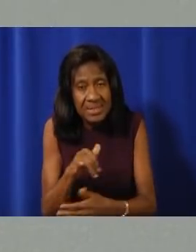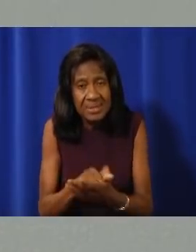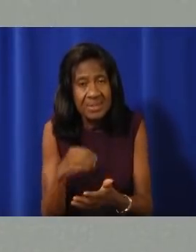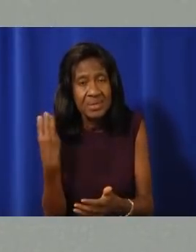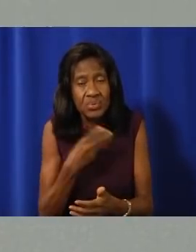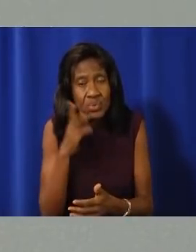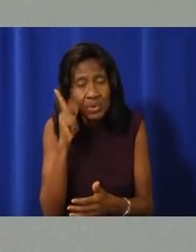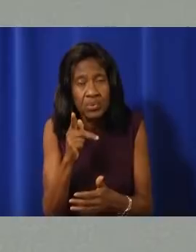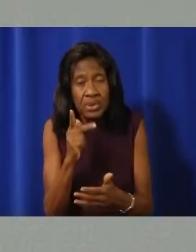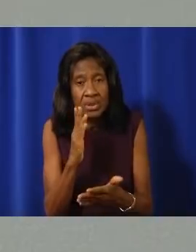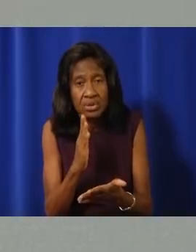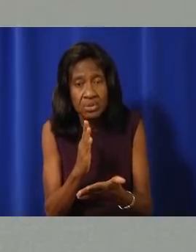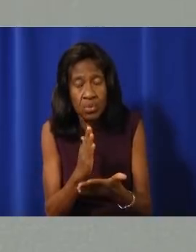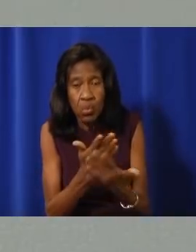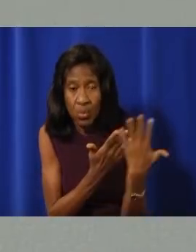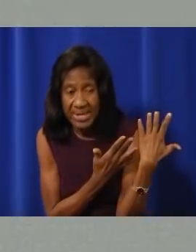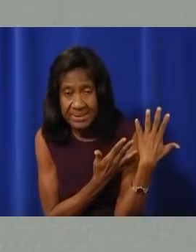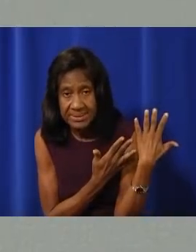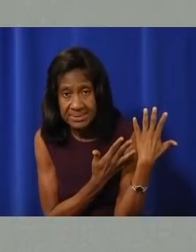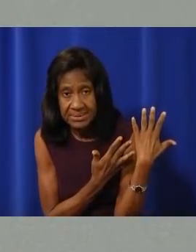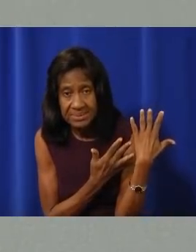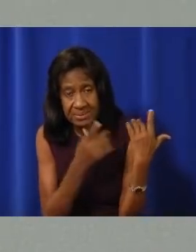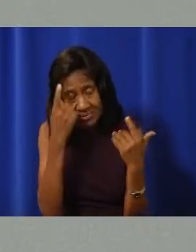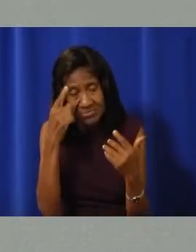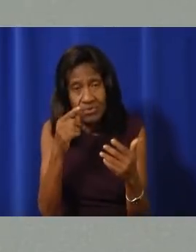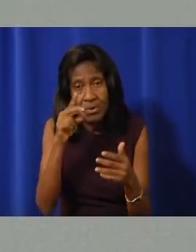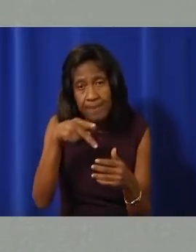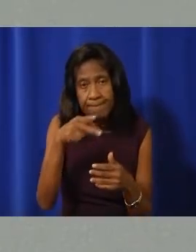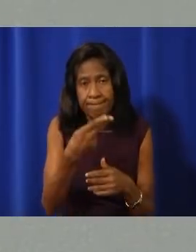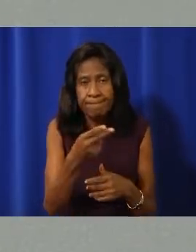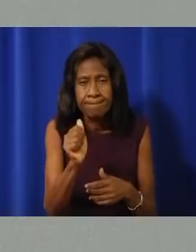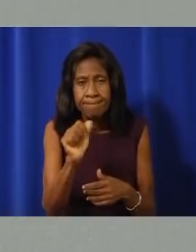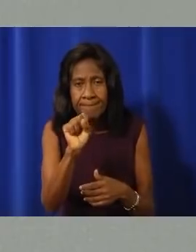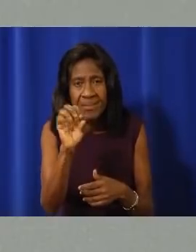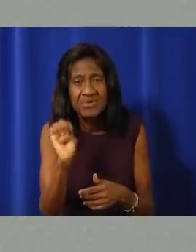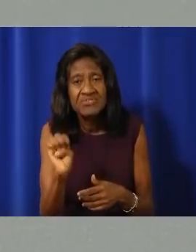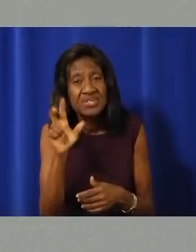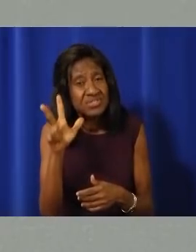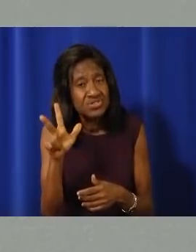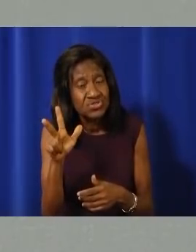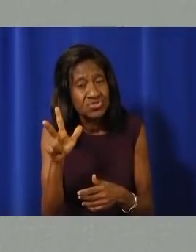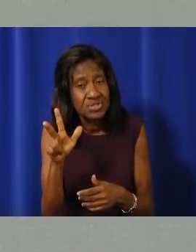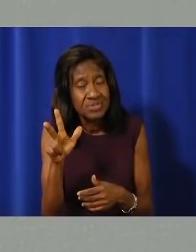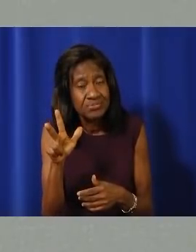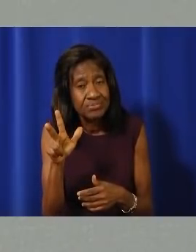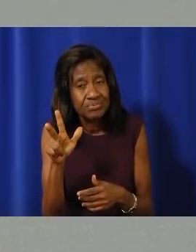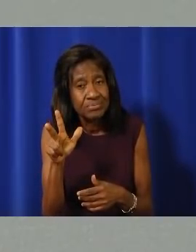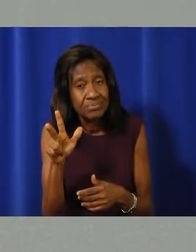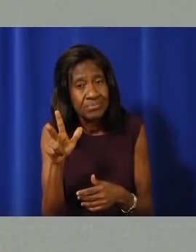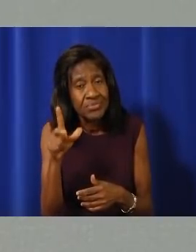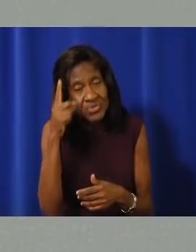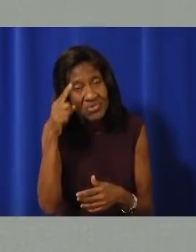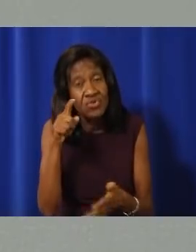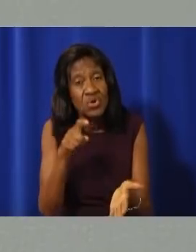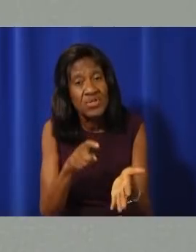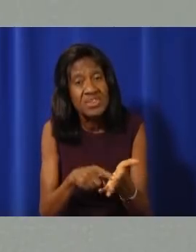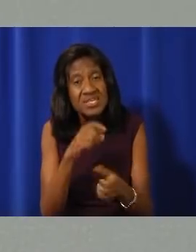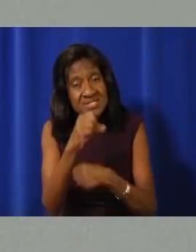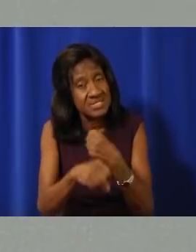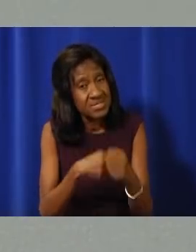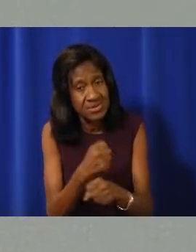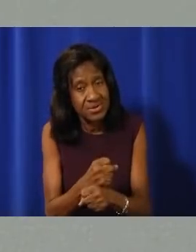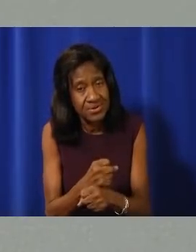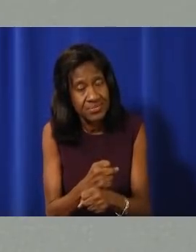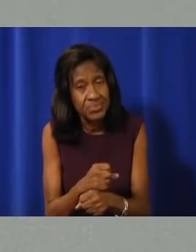phase 3 of our reopening plan for the rest of this year. We don't want to